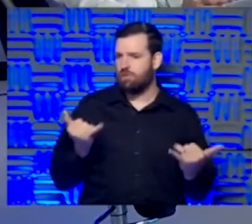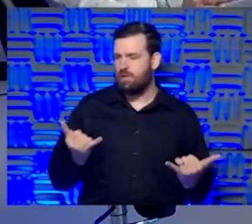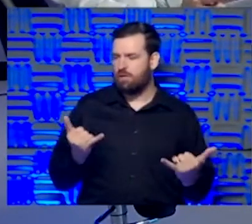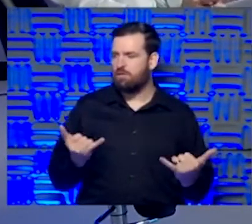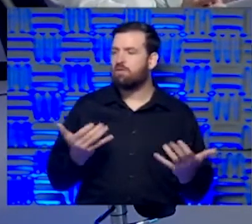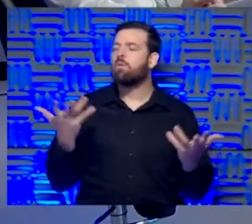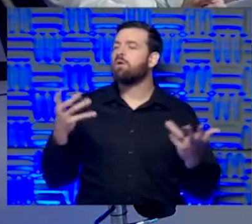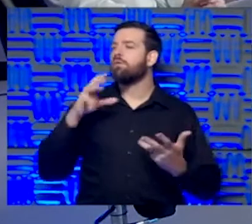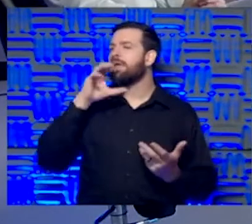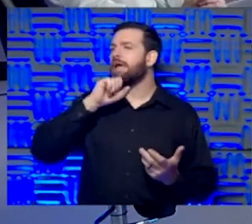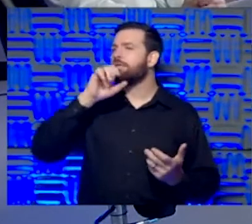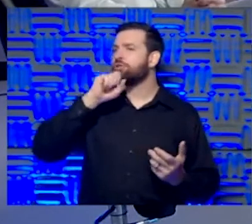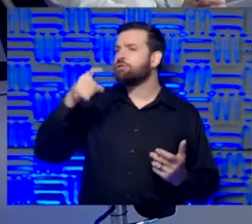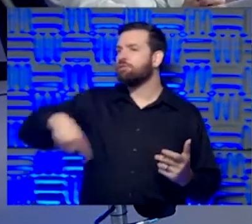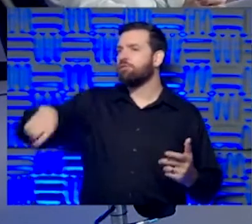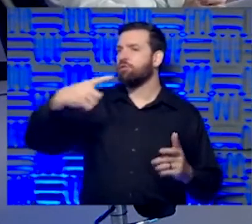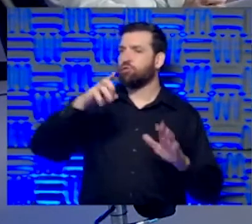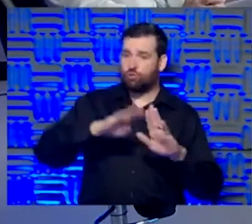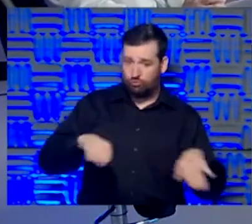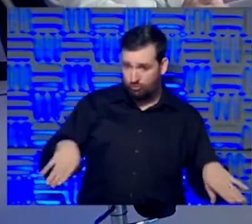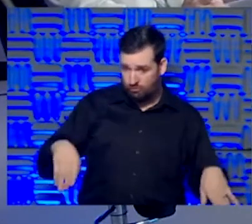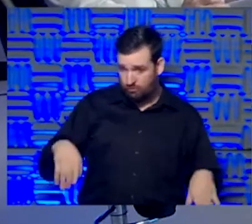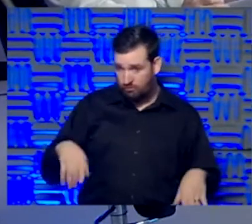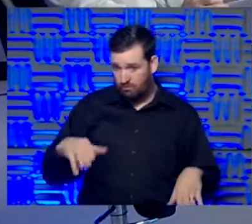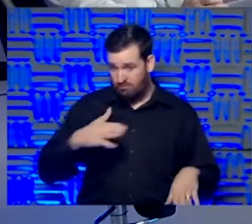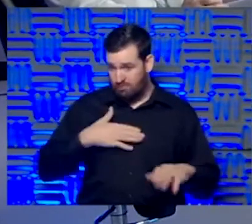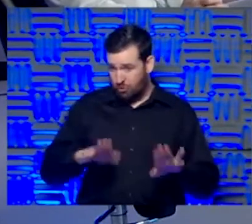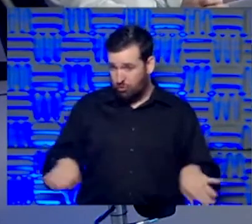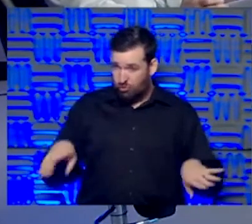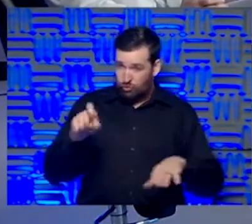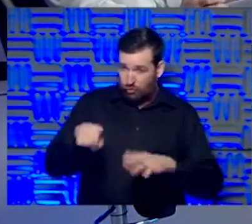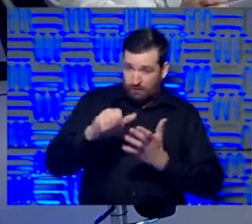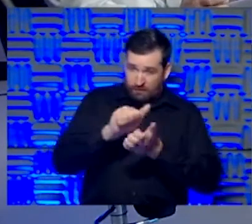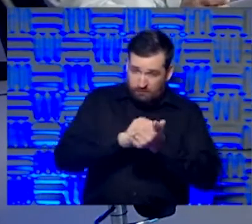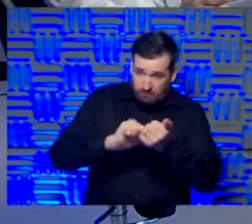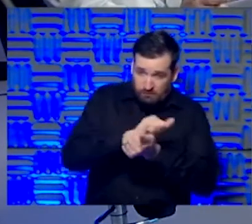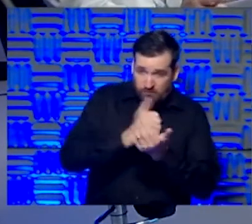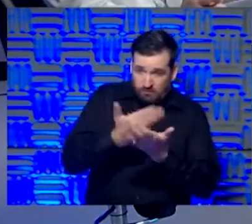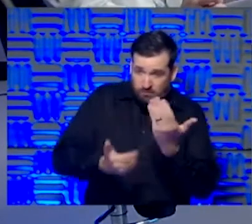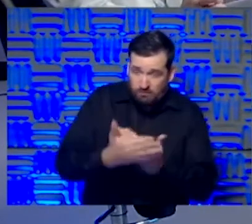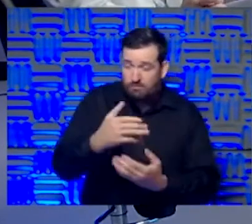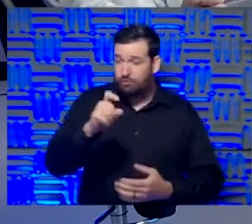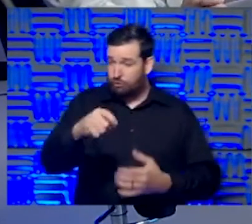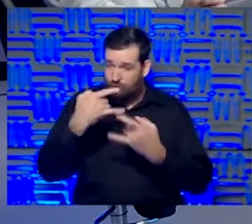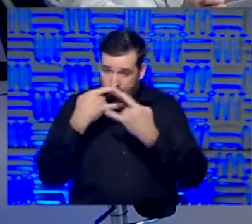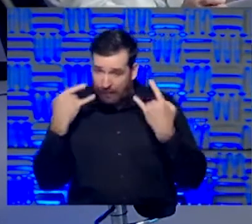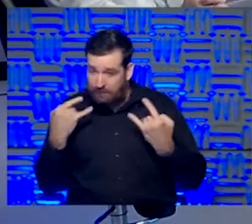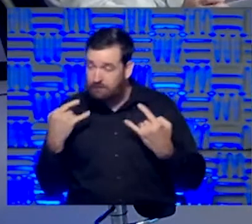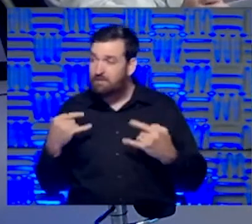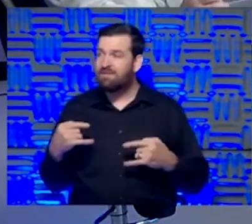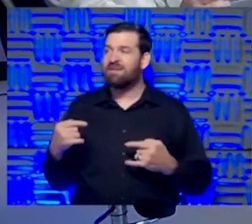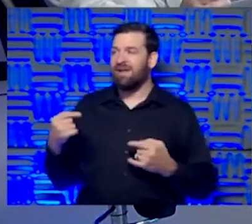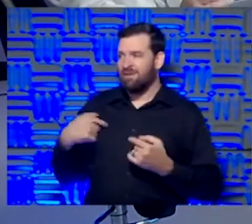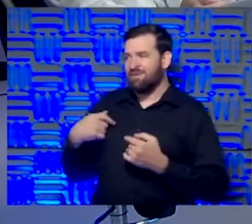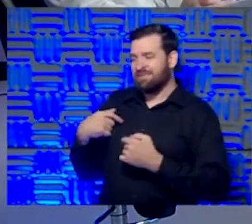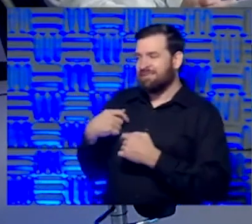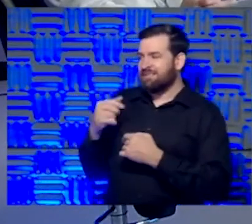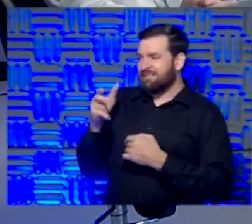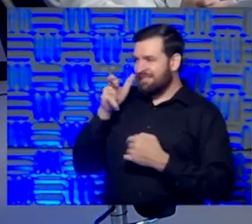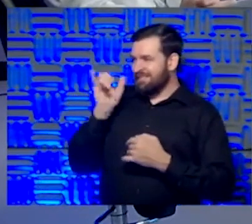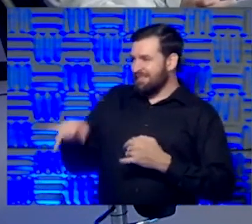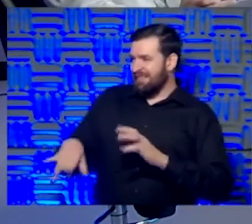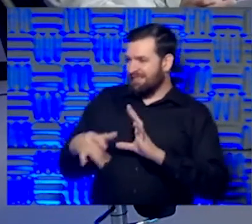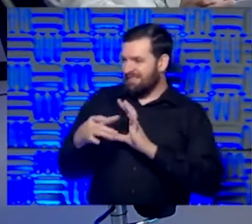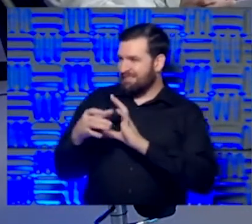are the ages of the children? Do I need to have them wash their hands? Yeah. Do they have to wear a mask? Yeah, I was listening to that study, and I was thinking,